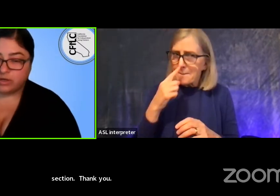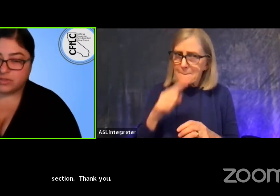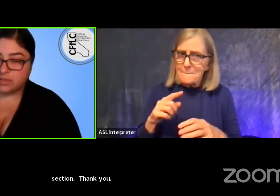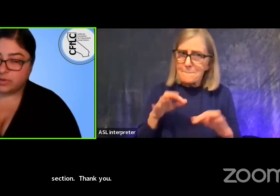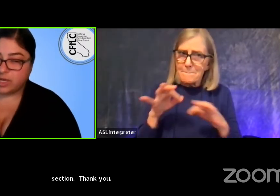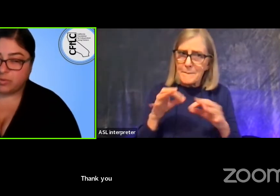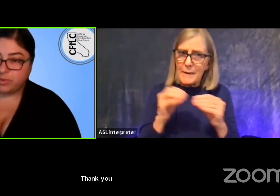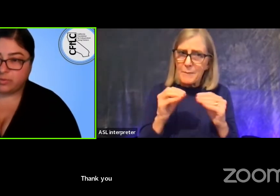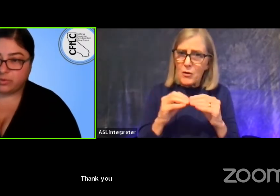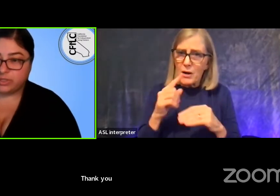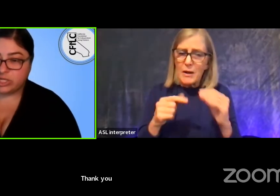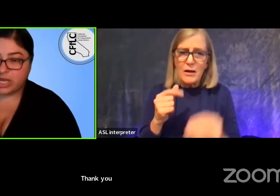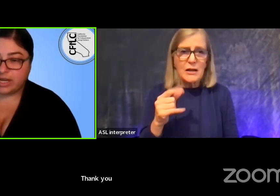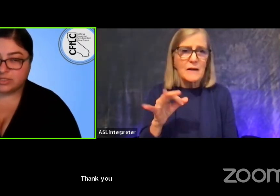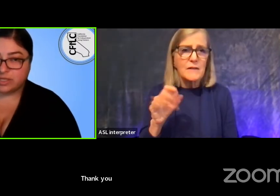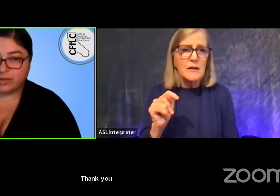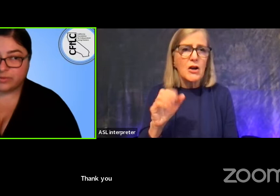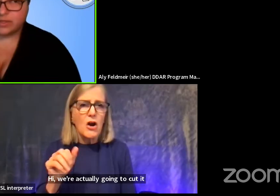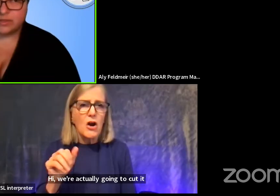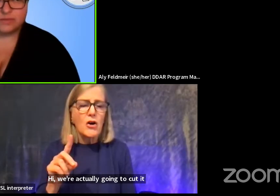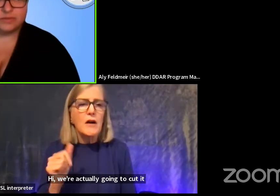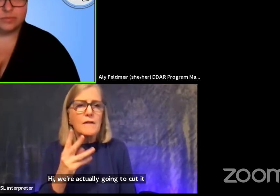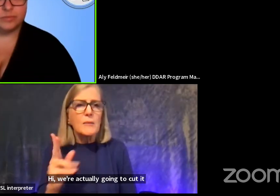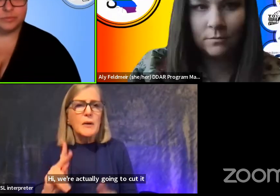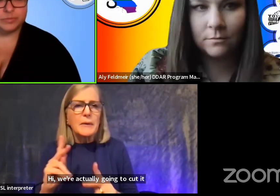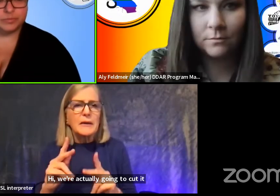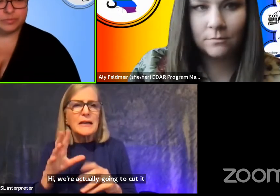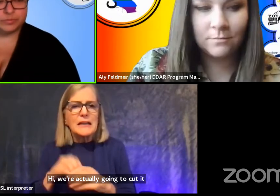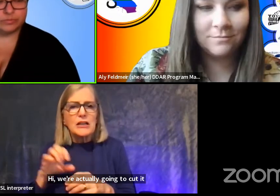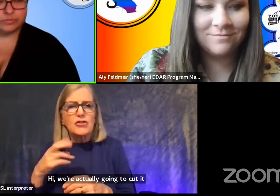the gift cards? There were a couple people in the chat asking about this.